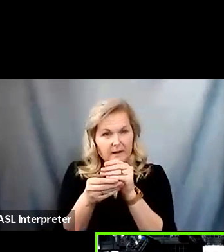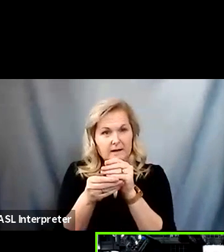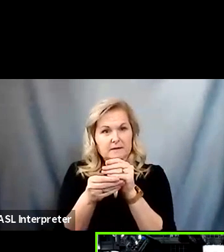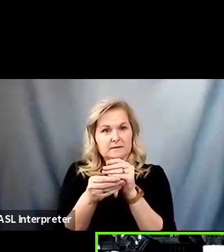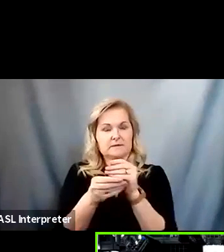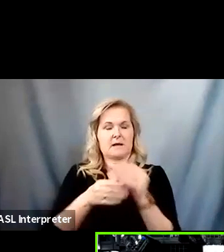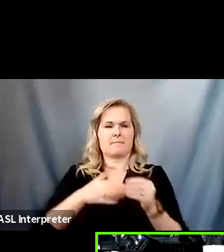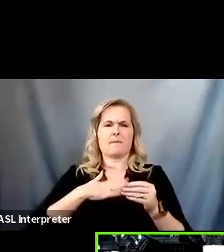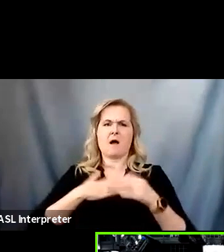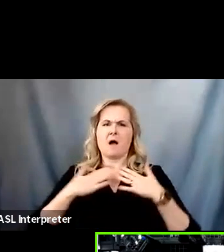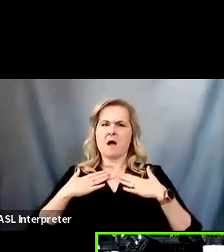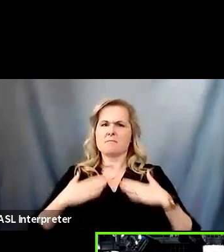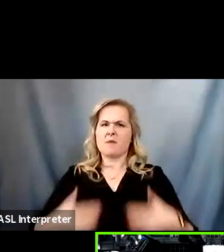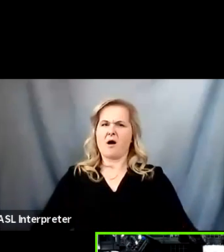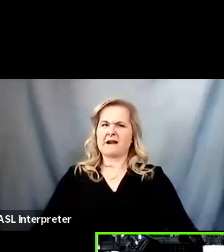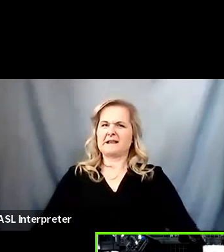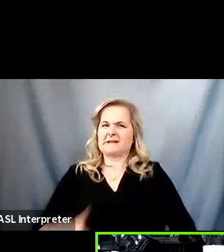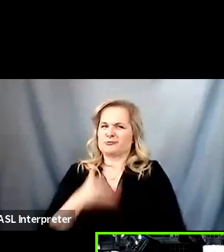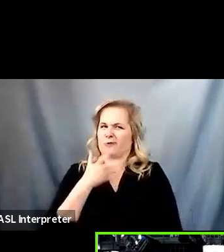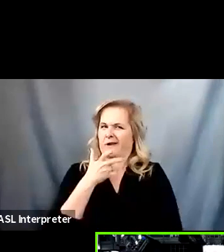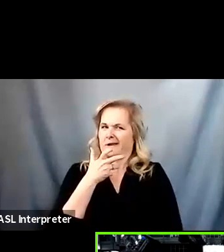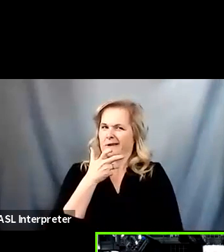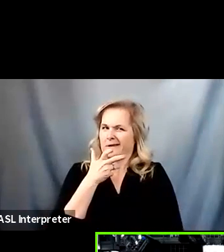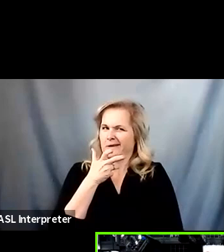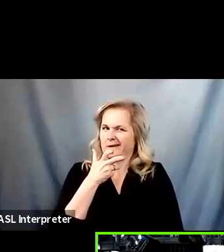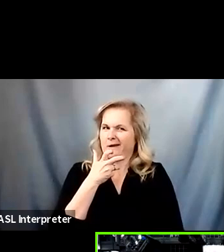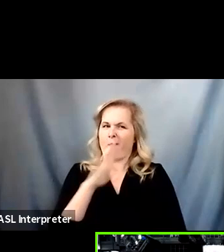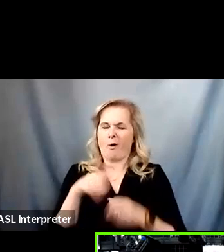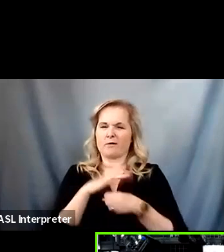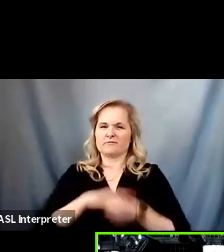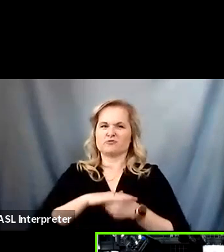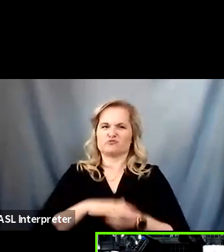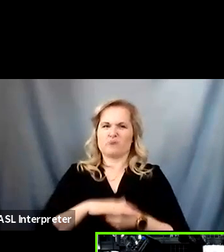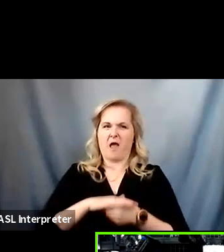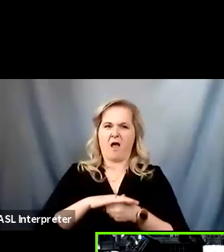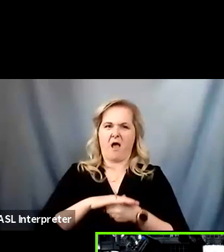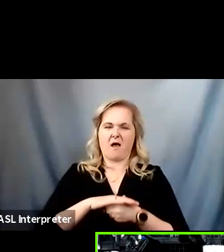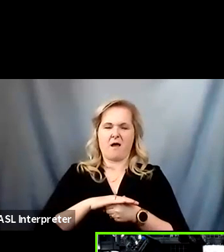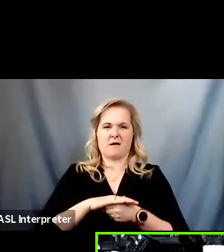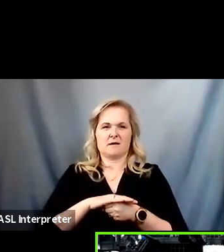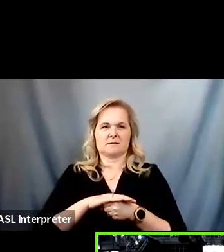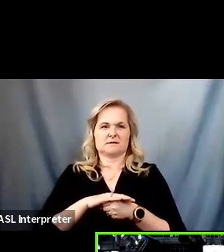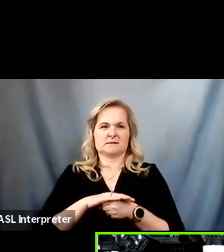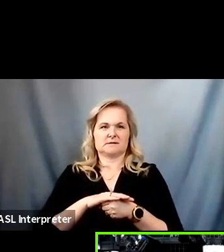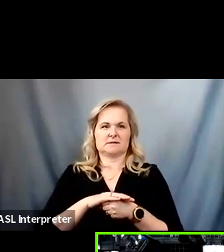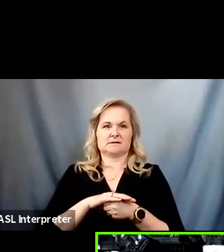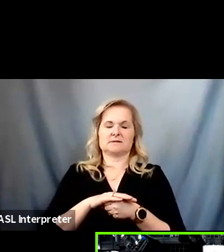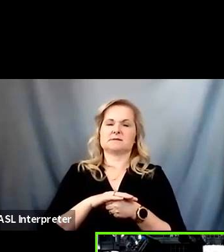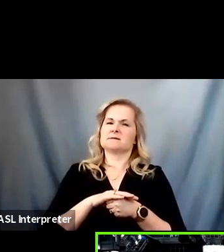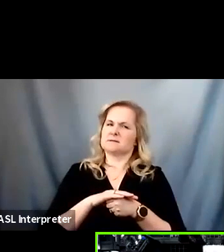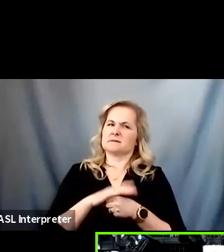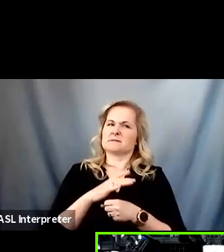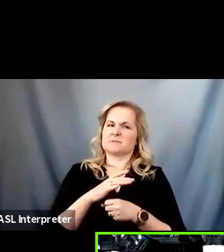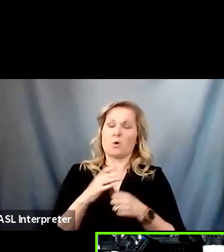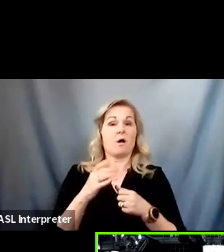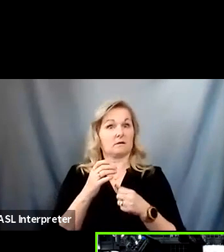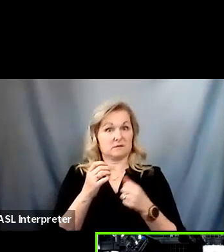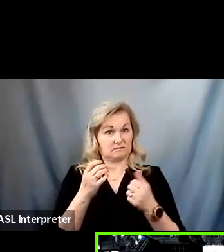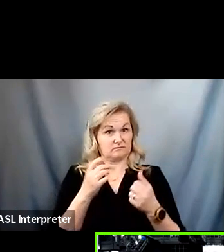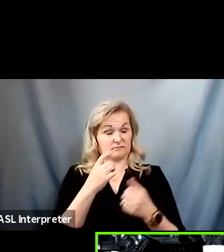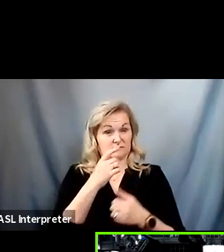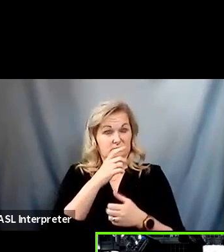My body is cranky. Like all of this stress is giving my body like a low. So I've been doing a lot more daily